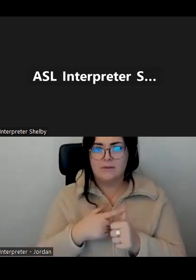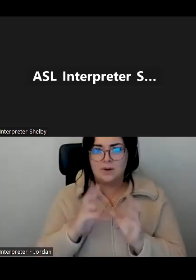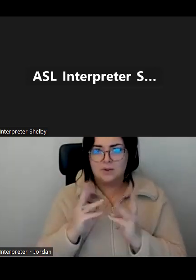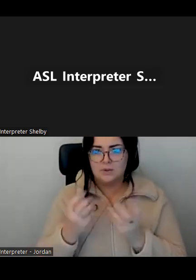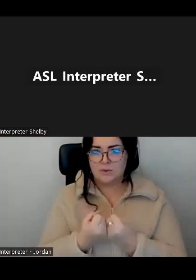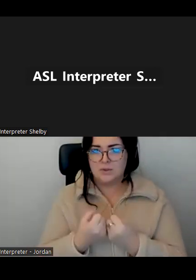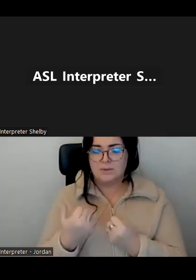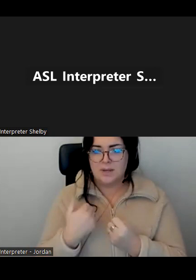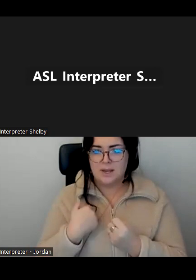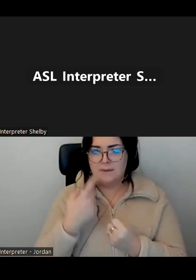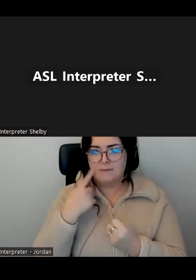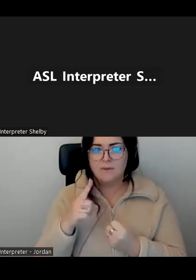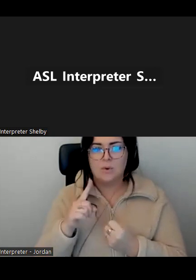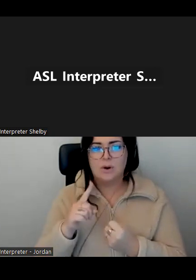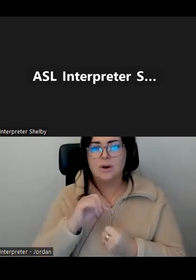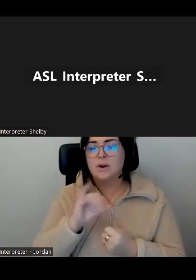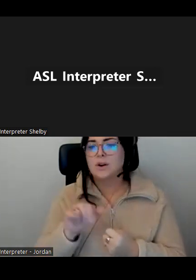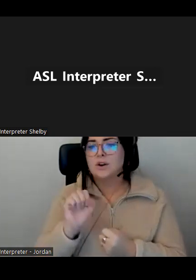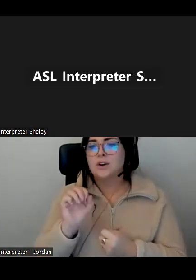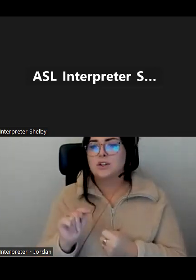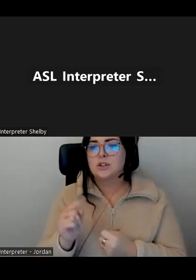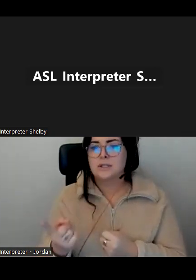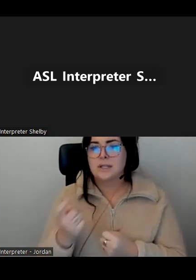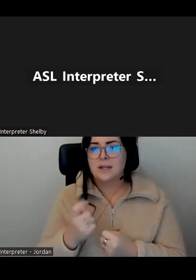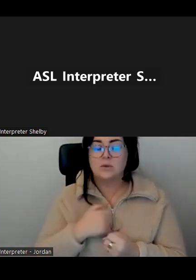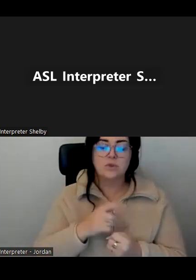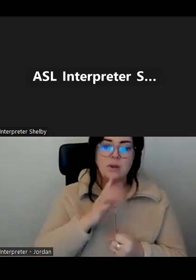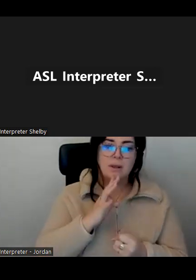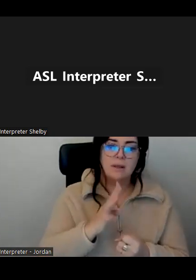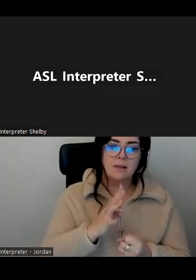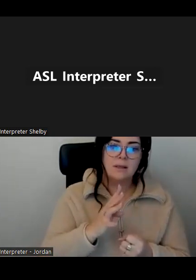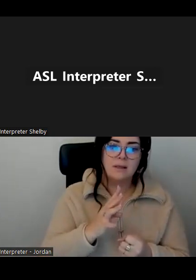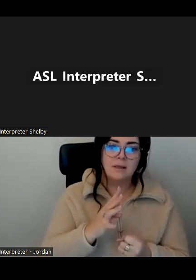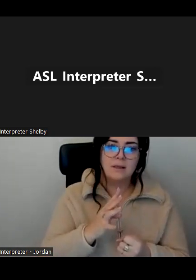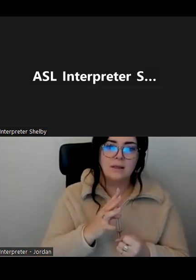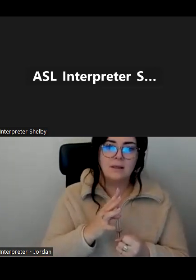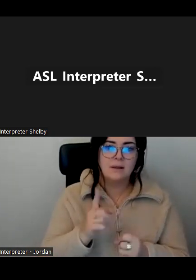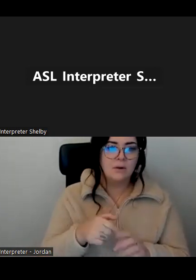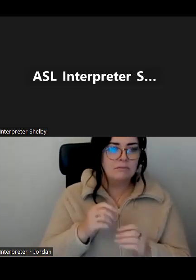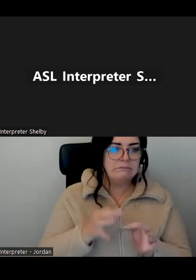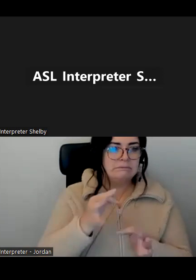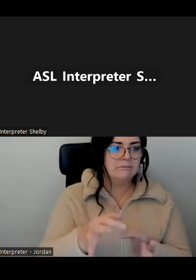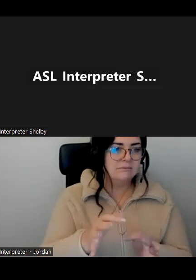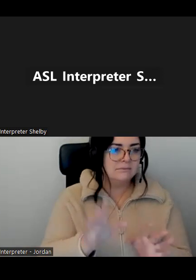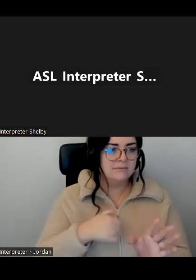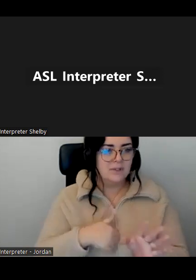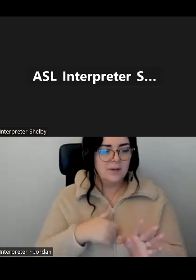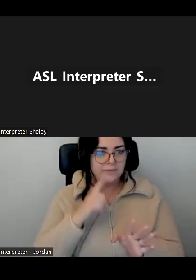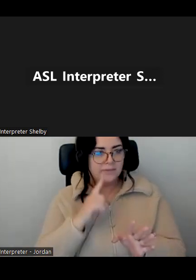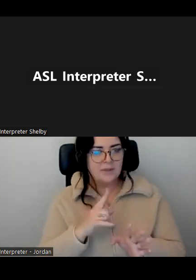started for our Just Ask, or Let's Talk About, I actually went screen too far, sorry about